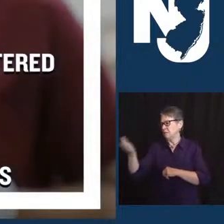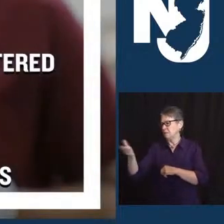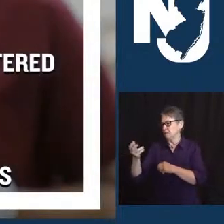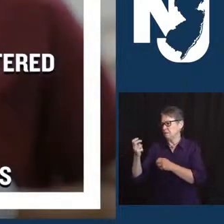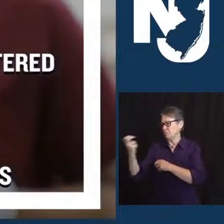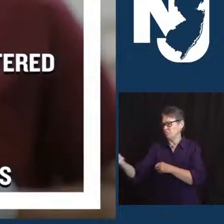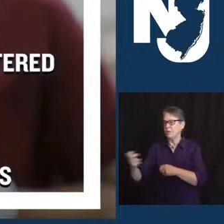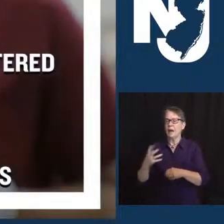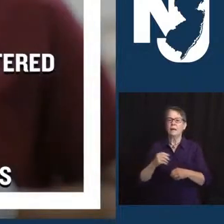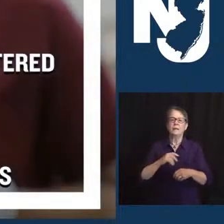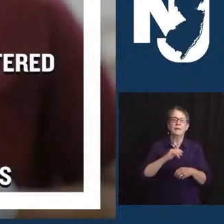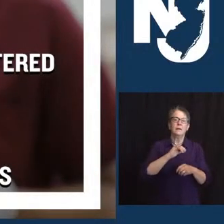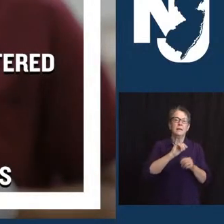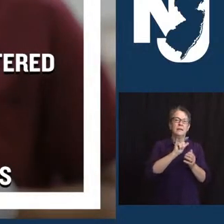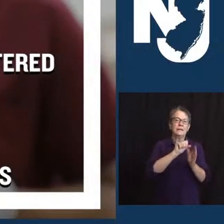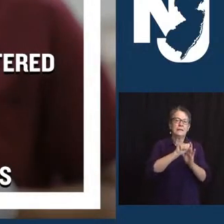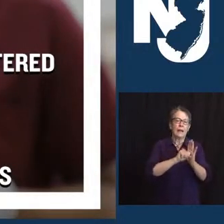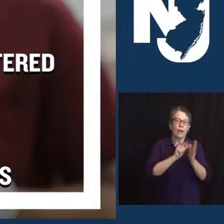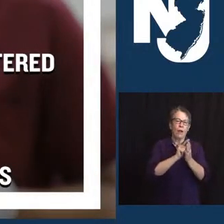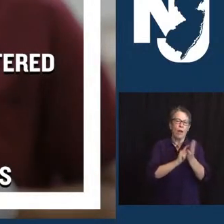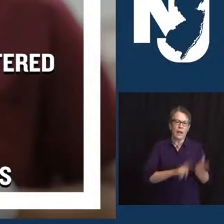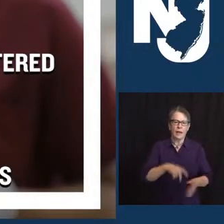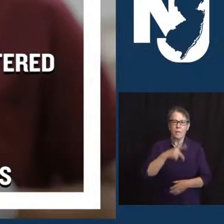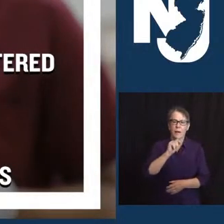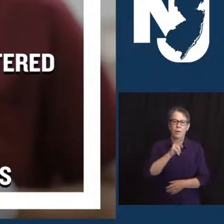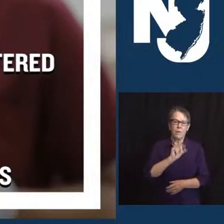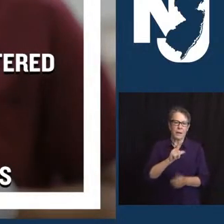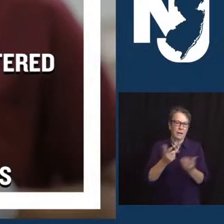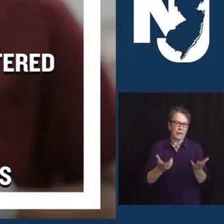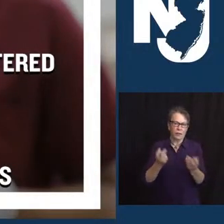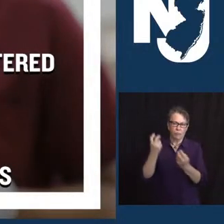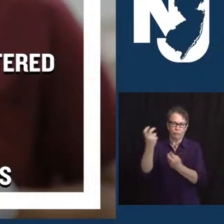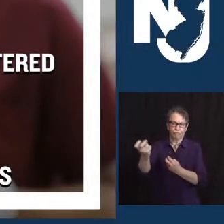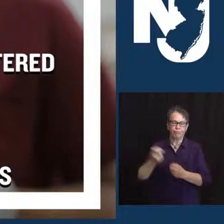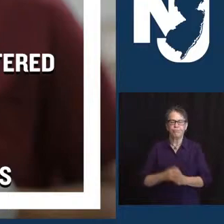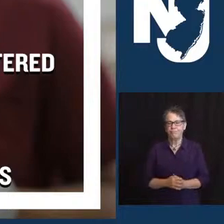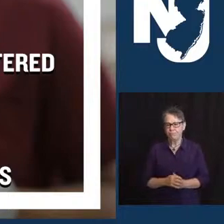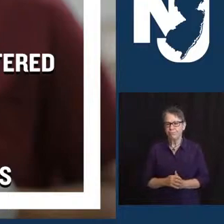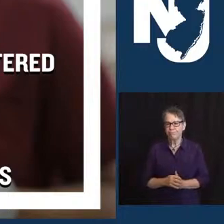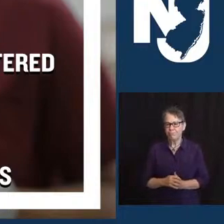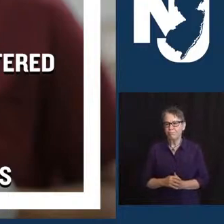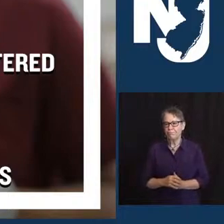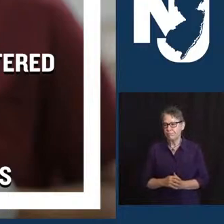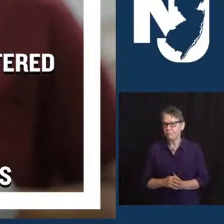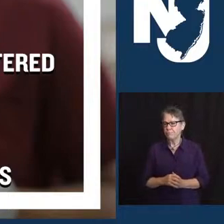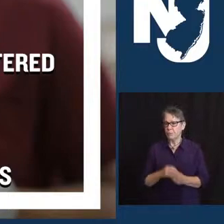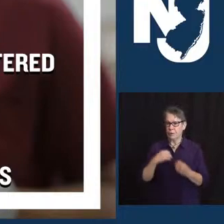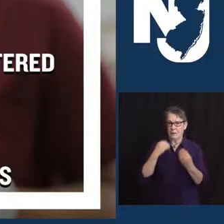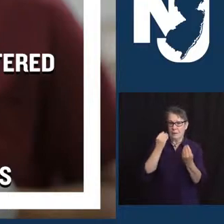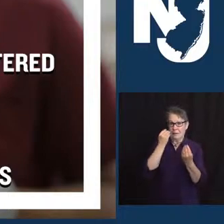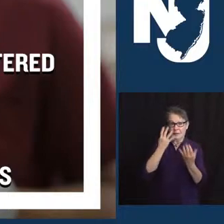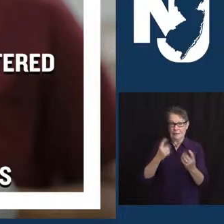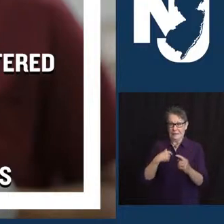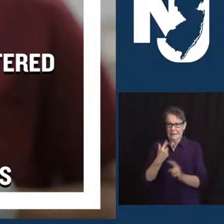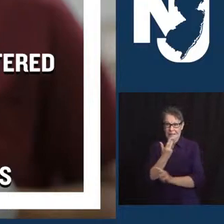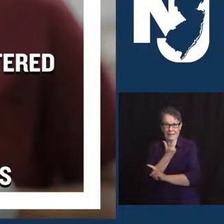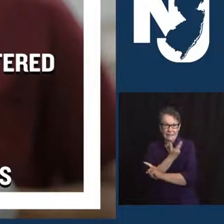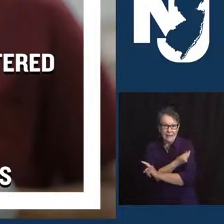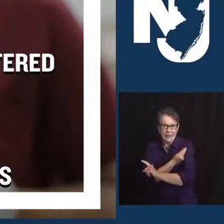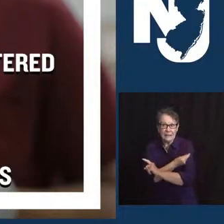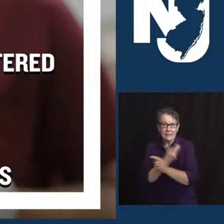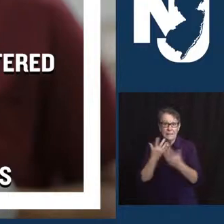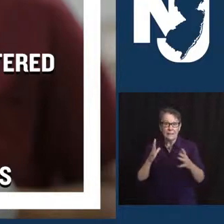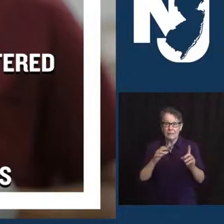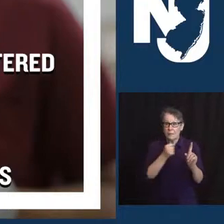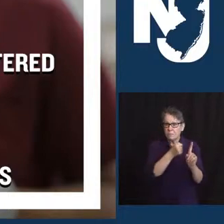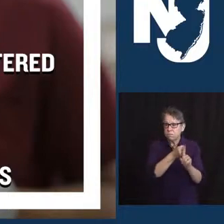days, we reached another couple of critical milestones in our vaccination program as both our 5 millionth dose